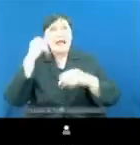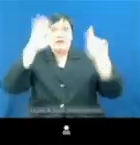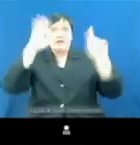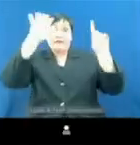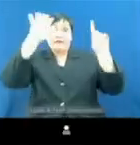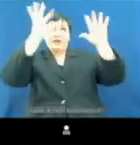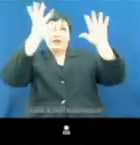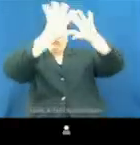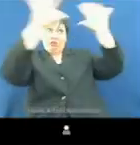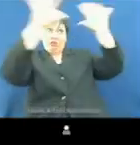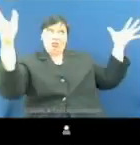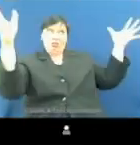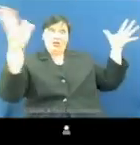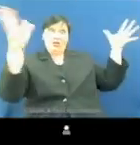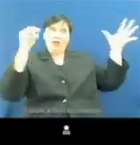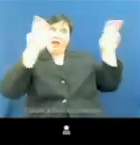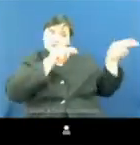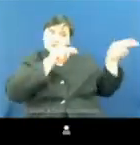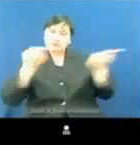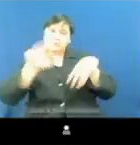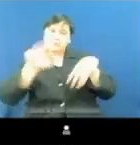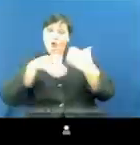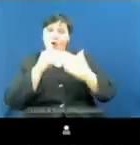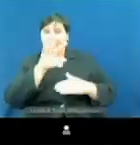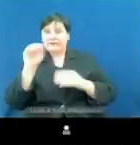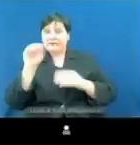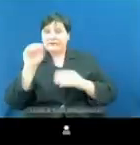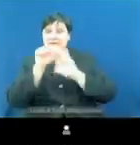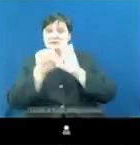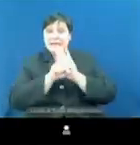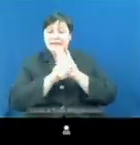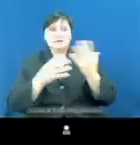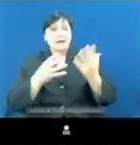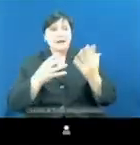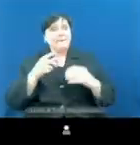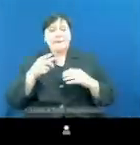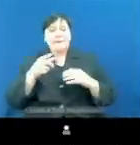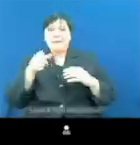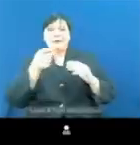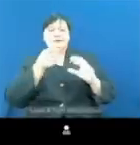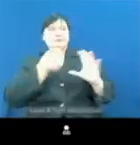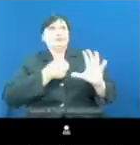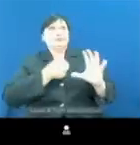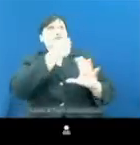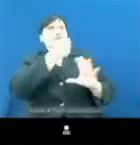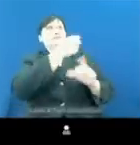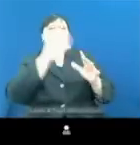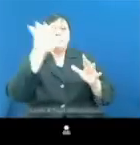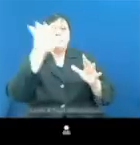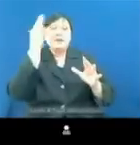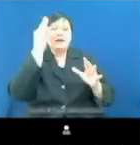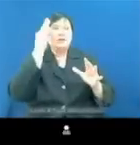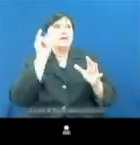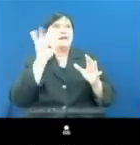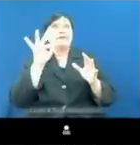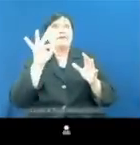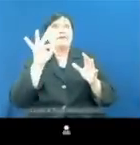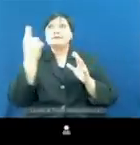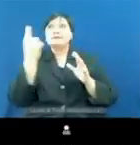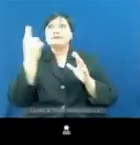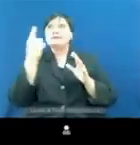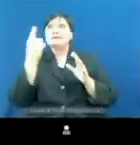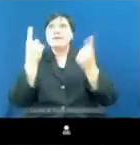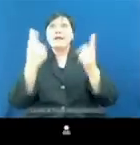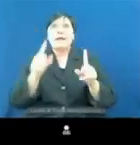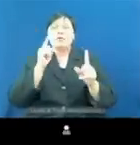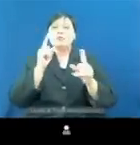all 50 states. You might find yourself in the federal system if you are interpreting a discrimination case for a deaf person.